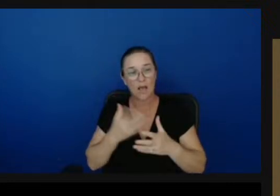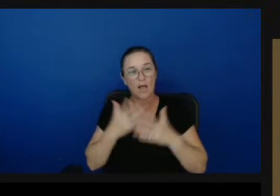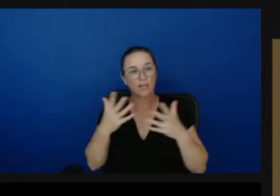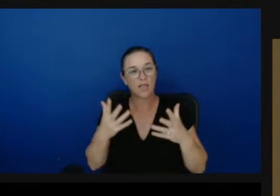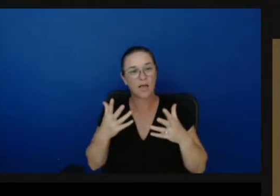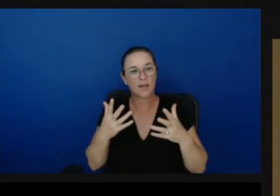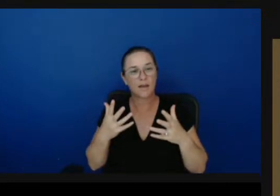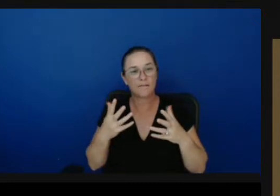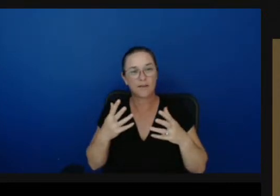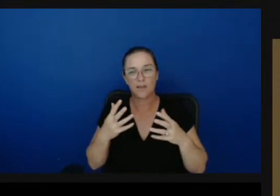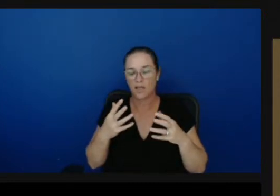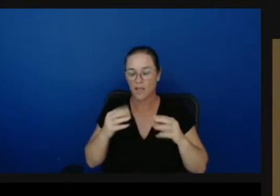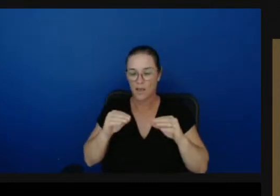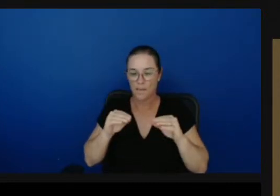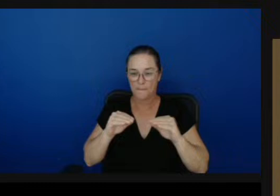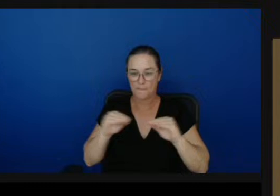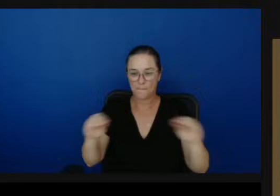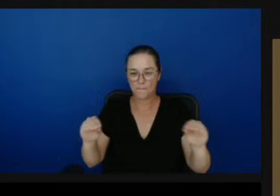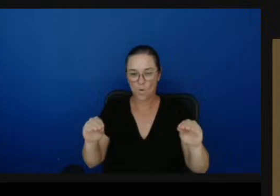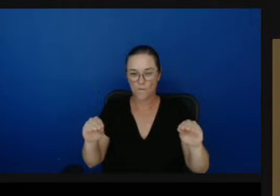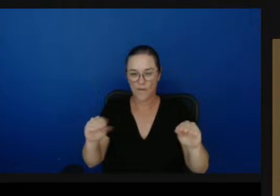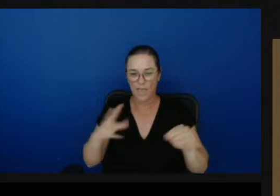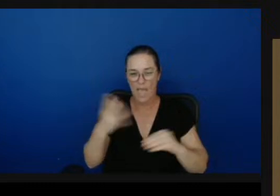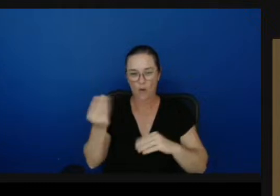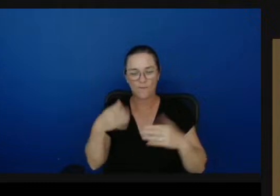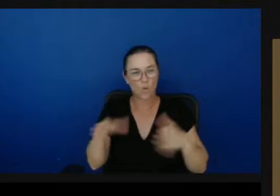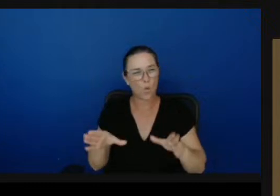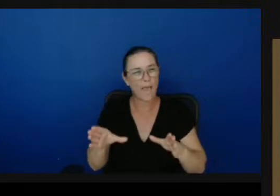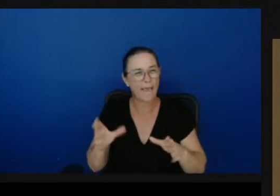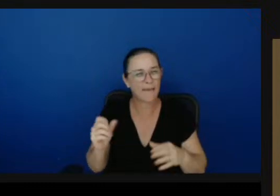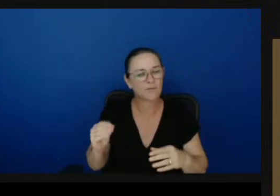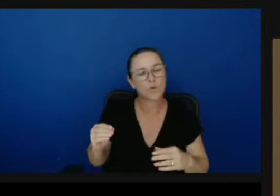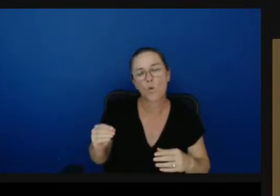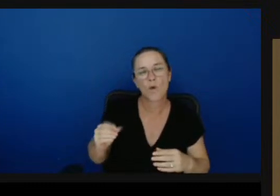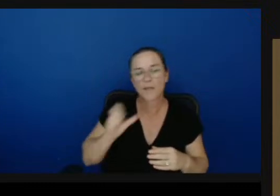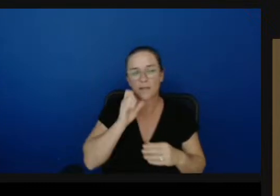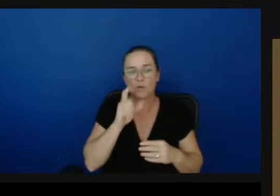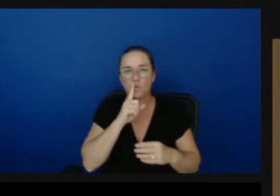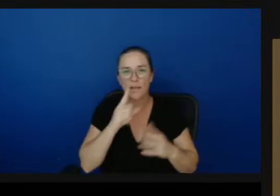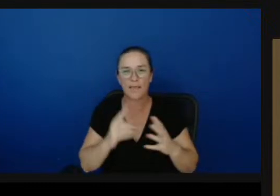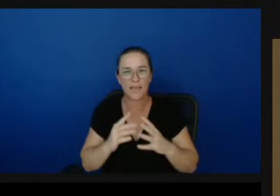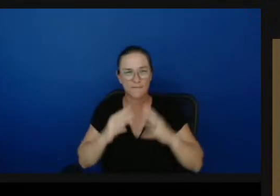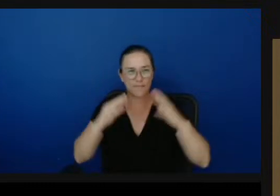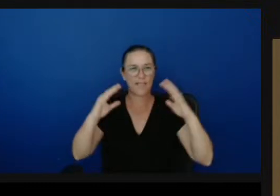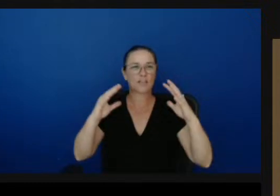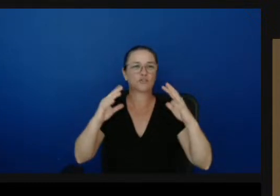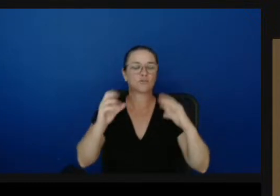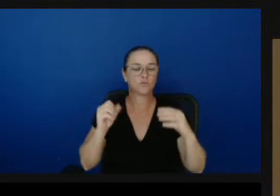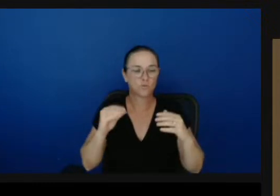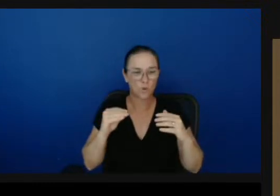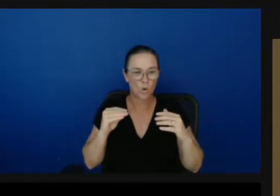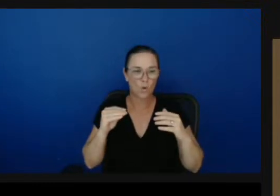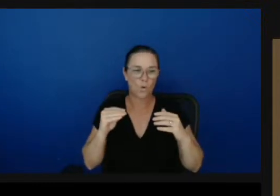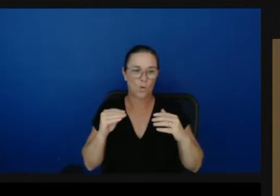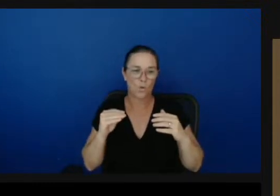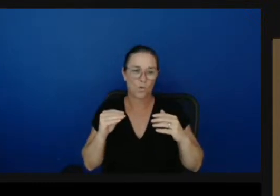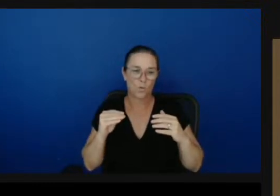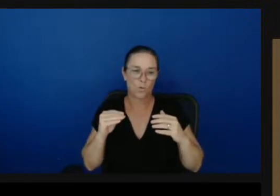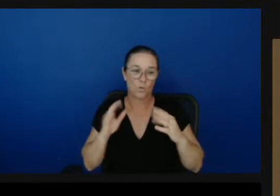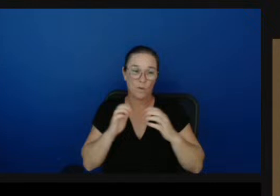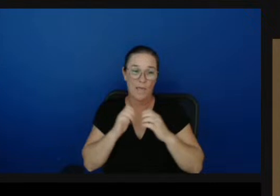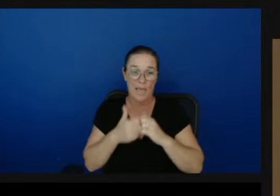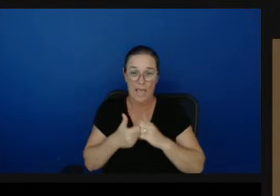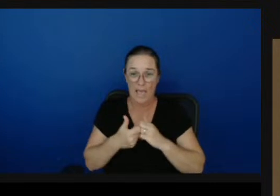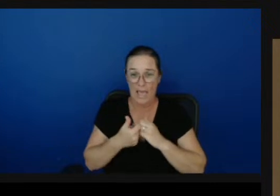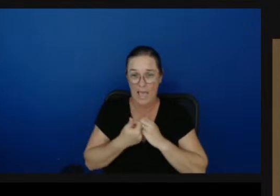moving out of the way, sideways. And in a few places, they are inflating a little bit. So the scale of that is